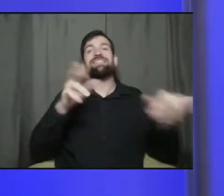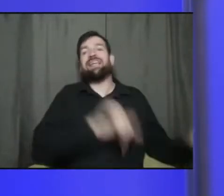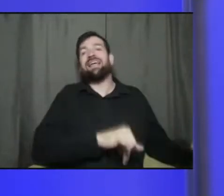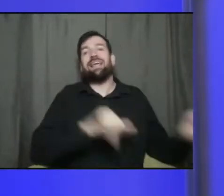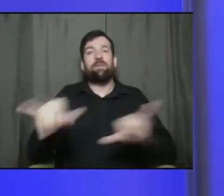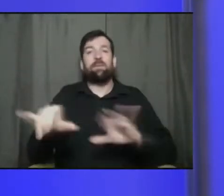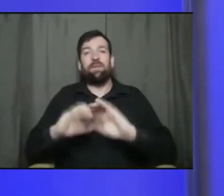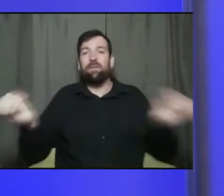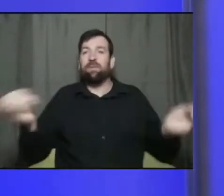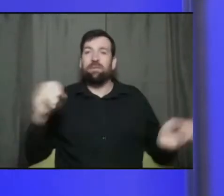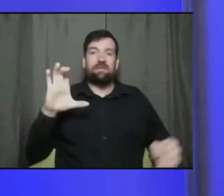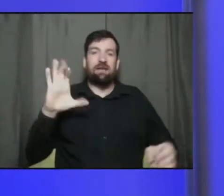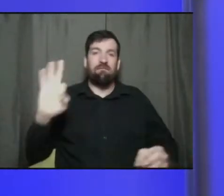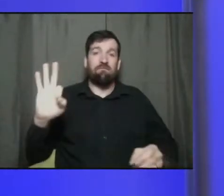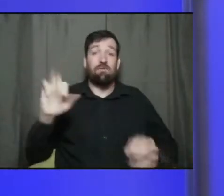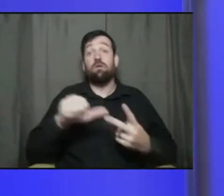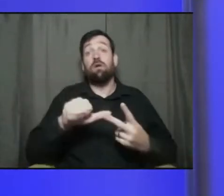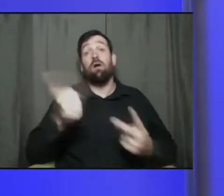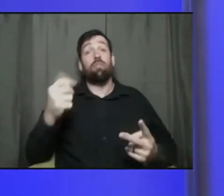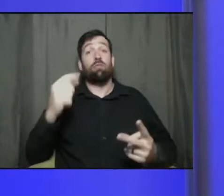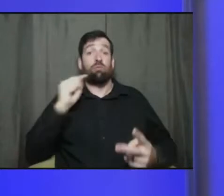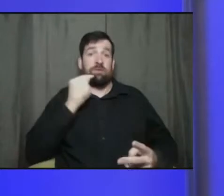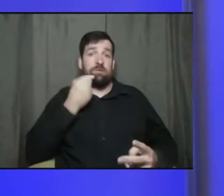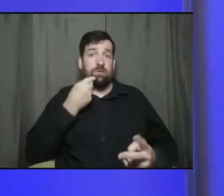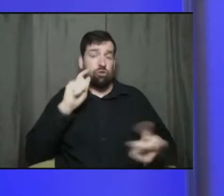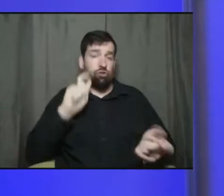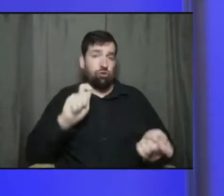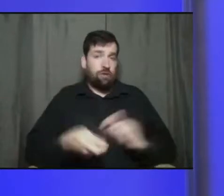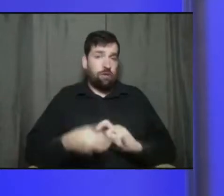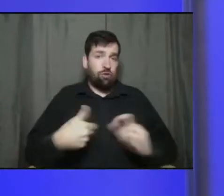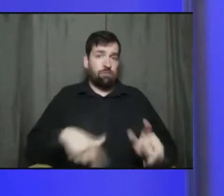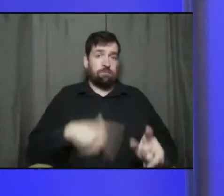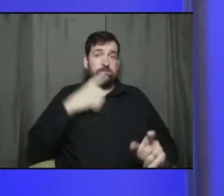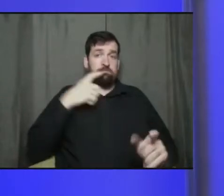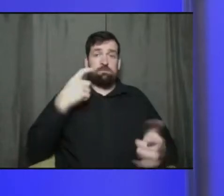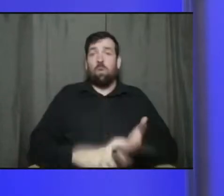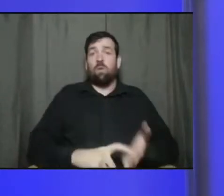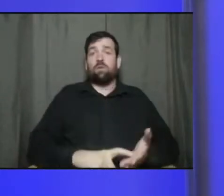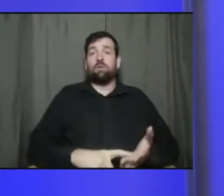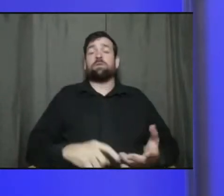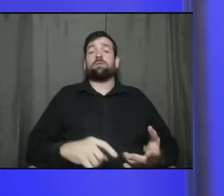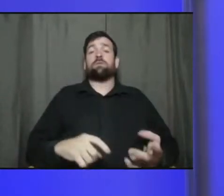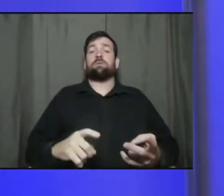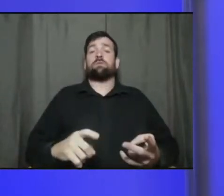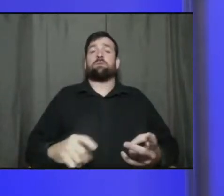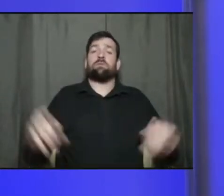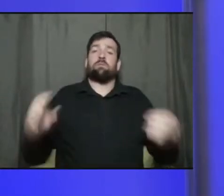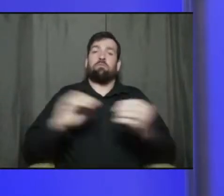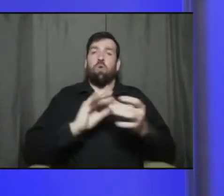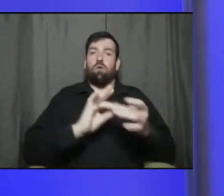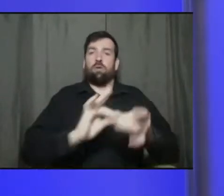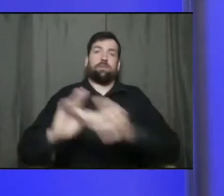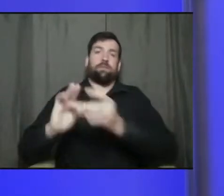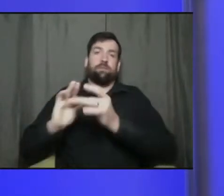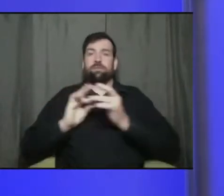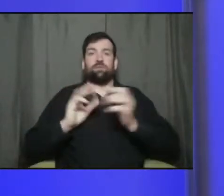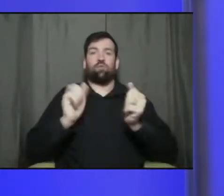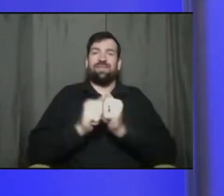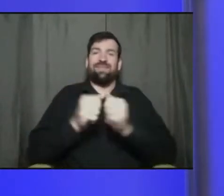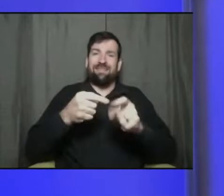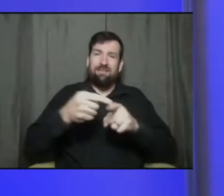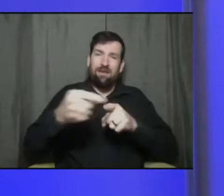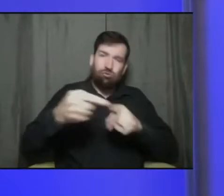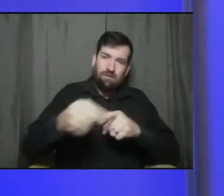other major changes that we're seeing on our side is a lot more coordination with specialty pharmacies, insurance